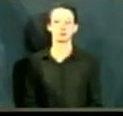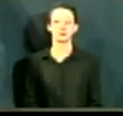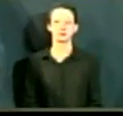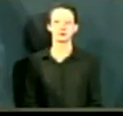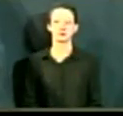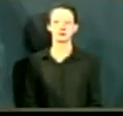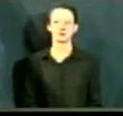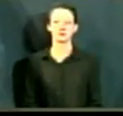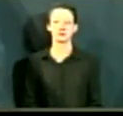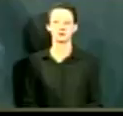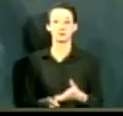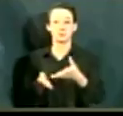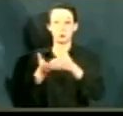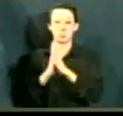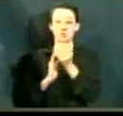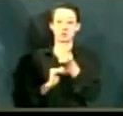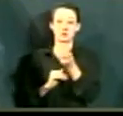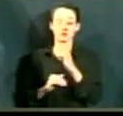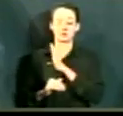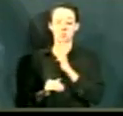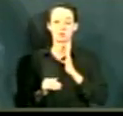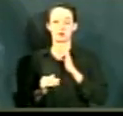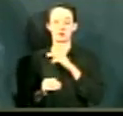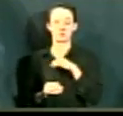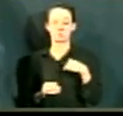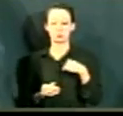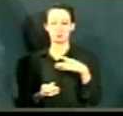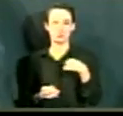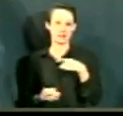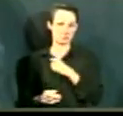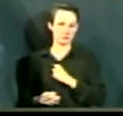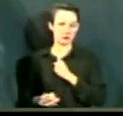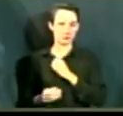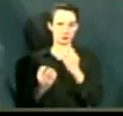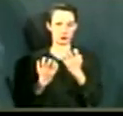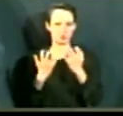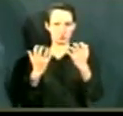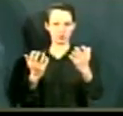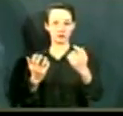But at the request of several board members, and I apologize